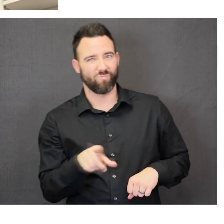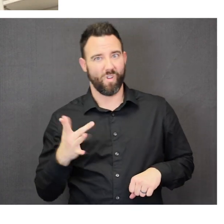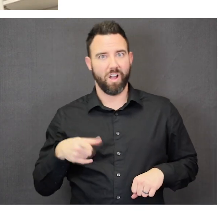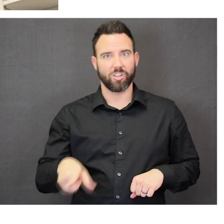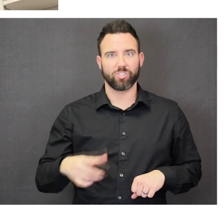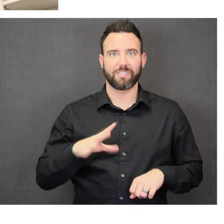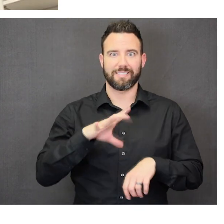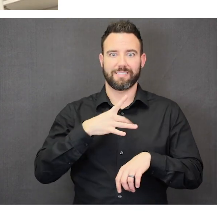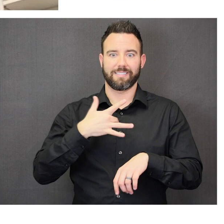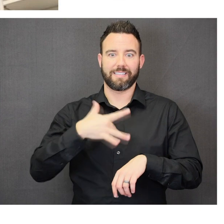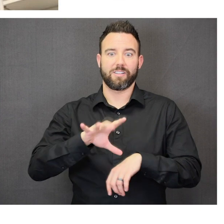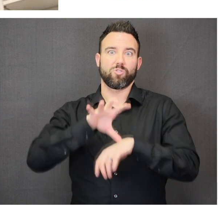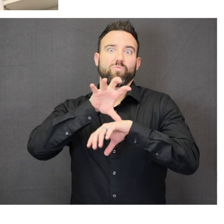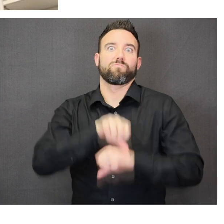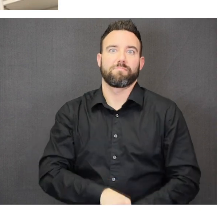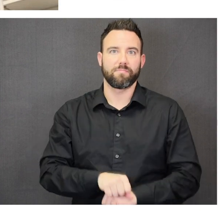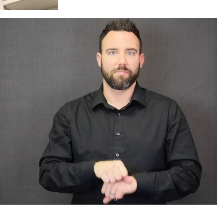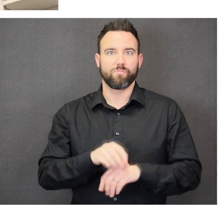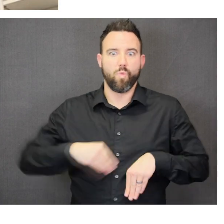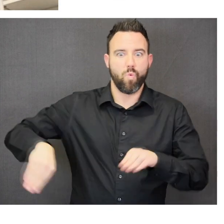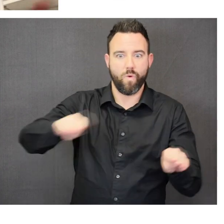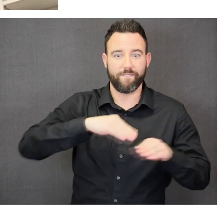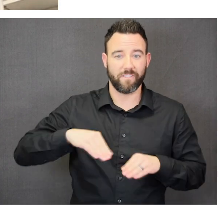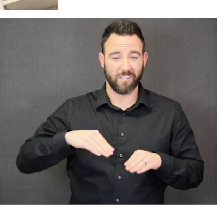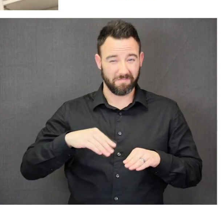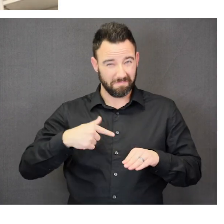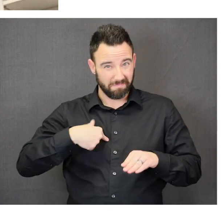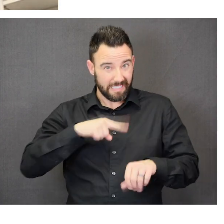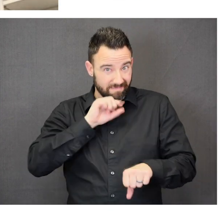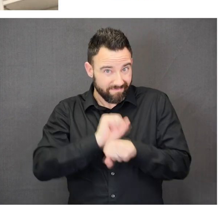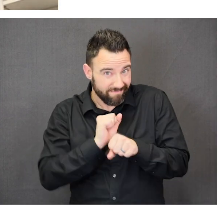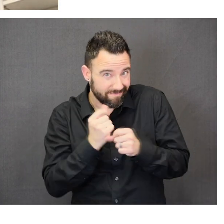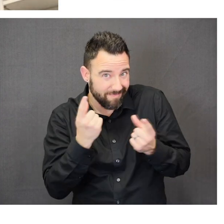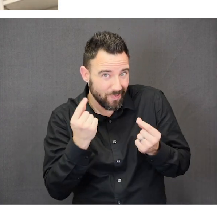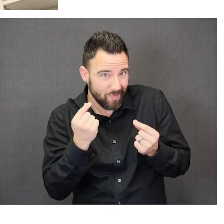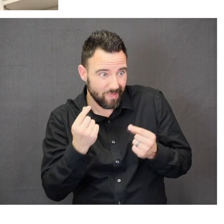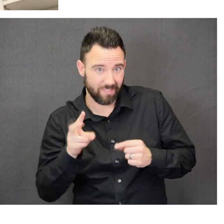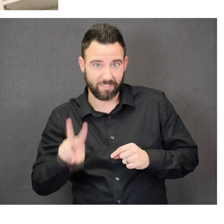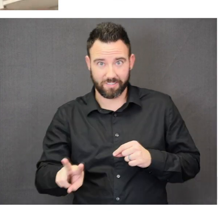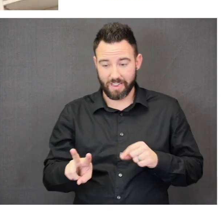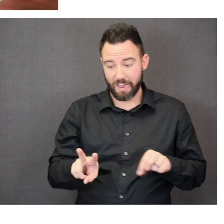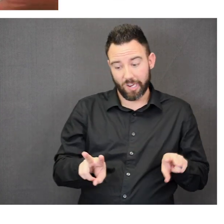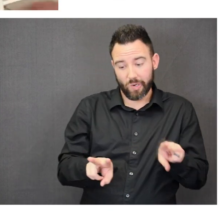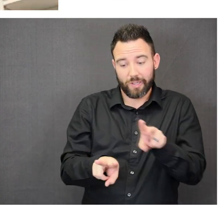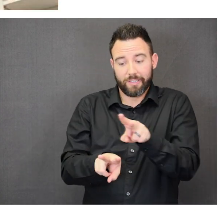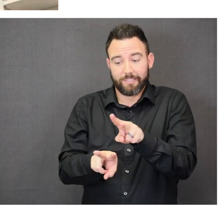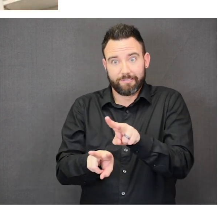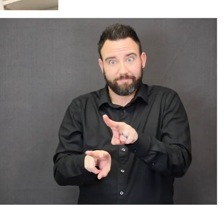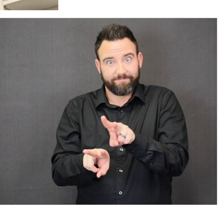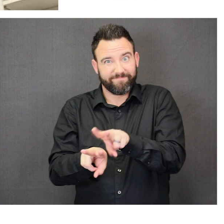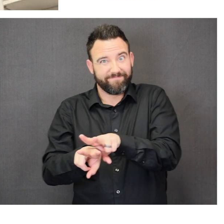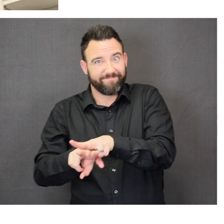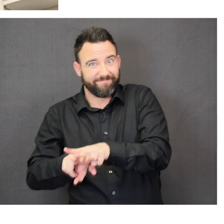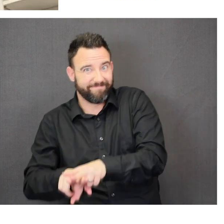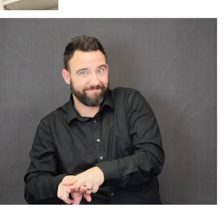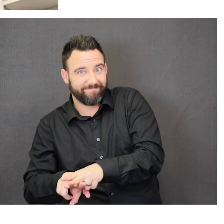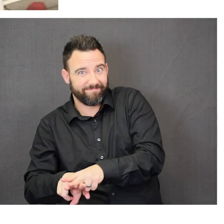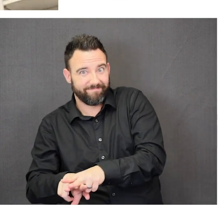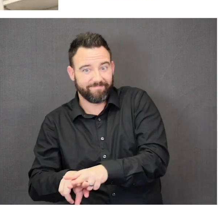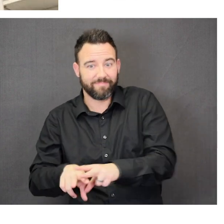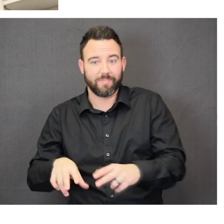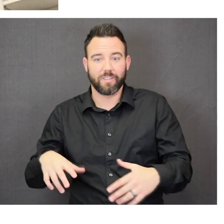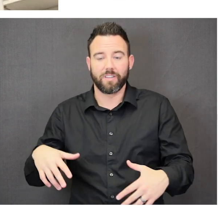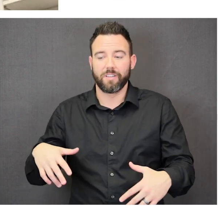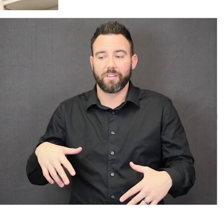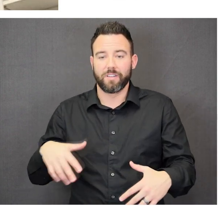to move as much as it normally does. And I'll actually lay on top of her and I'm actually laying on top of her and